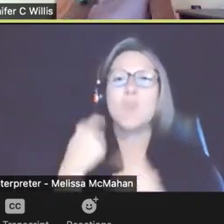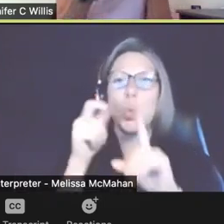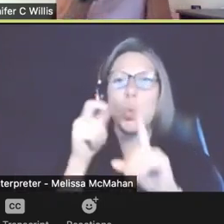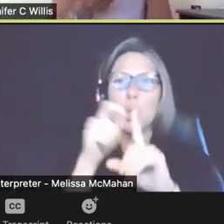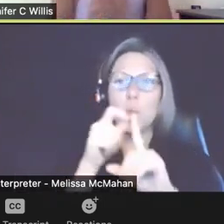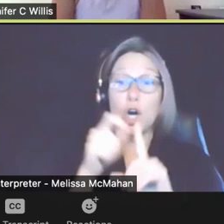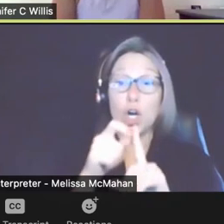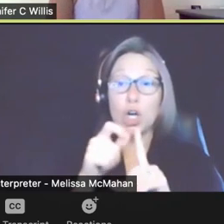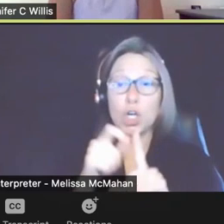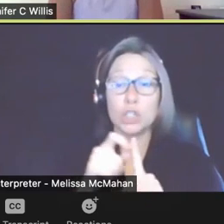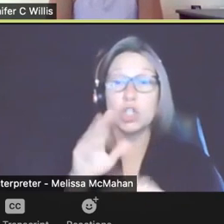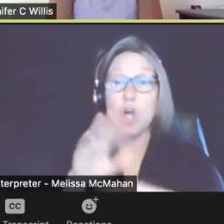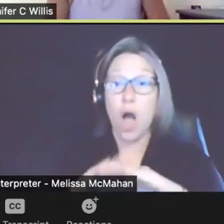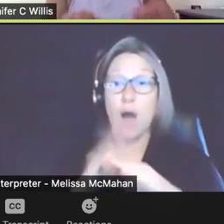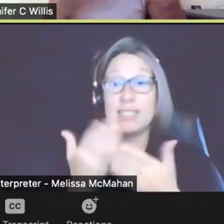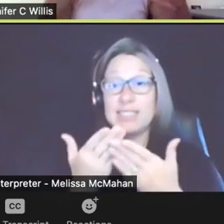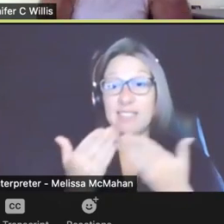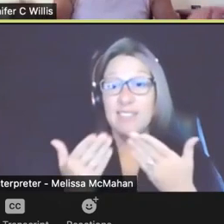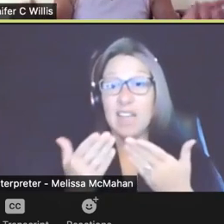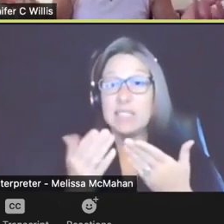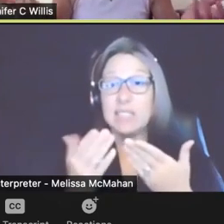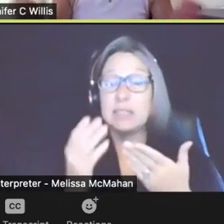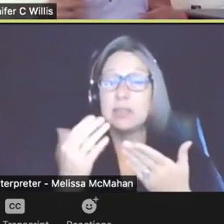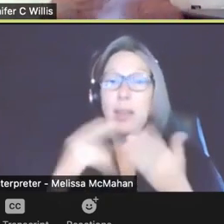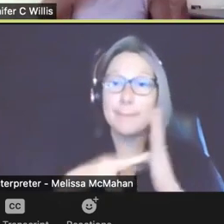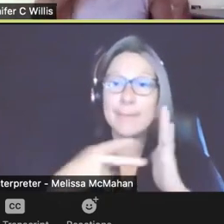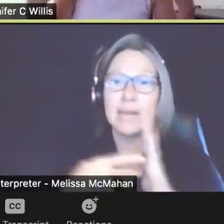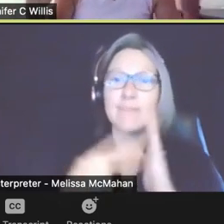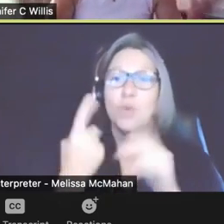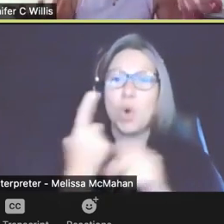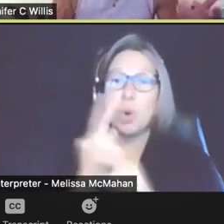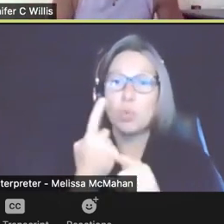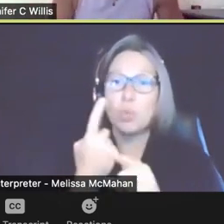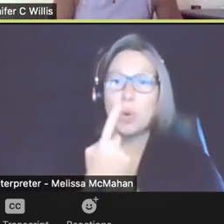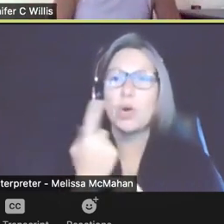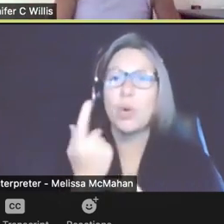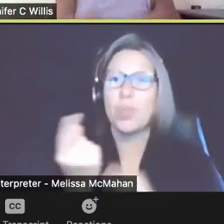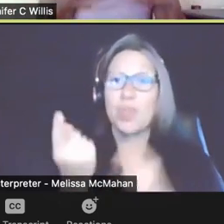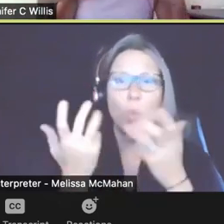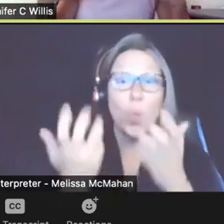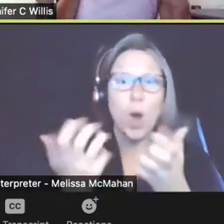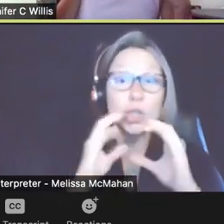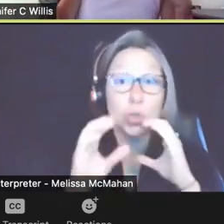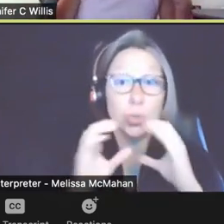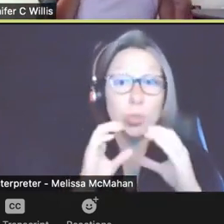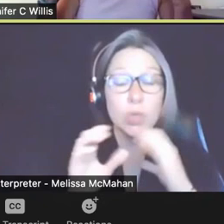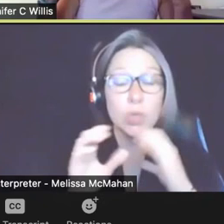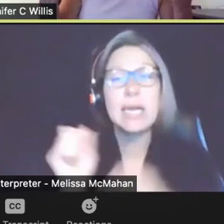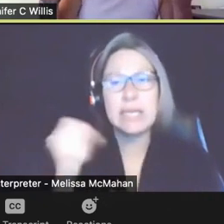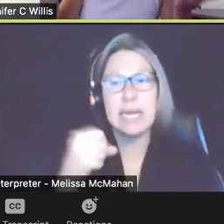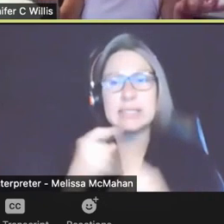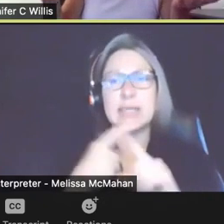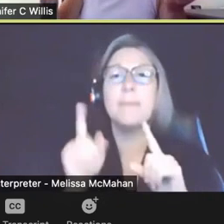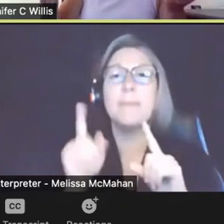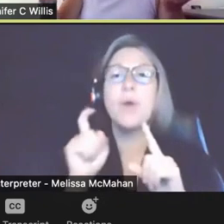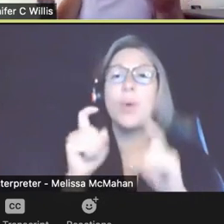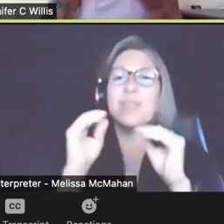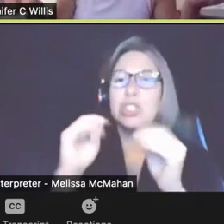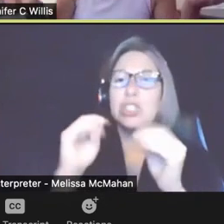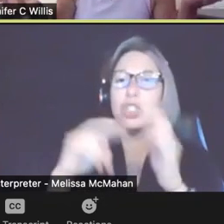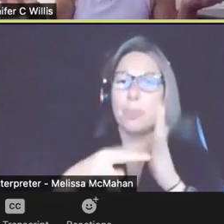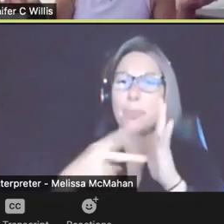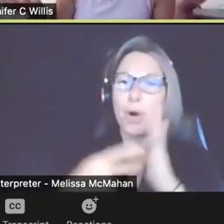on a device such as this that are meaningful and appropriate to them and what they want to communicate, but we also have to teach them the purpose and the